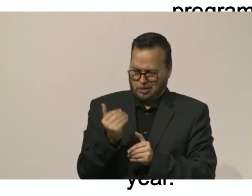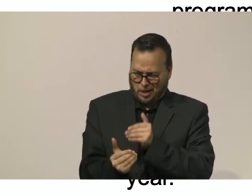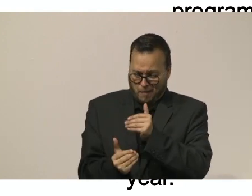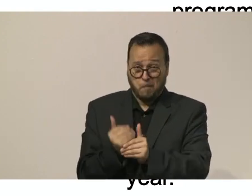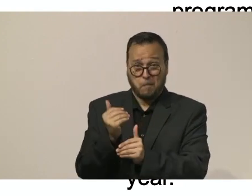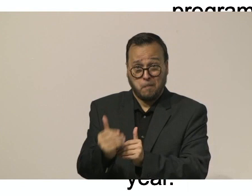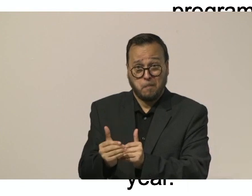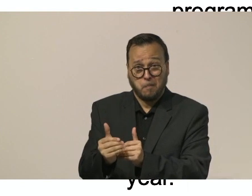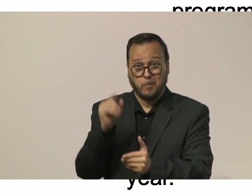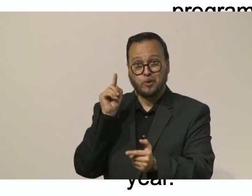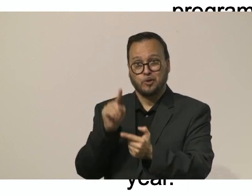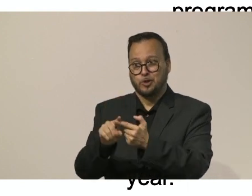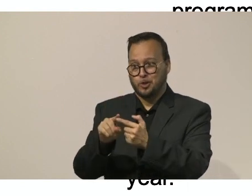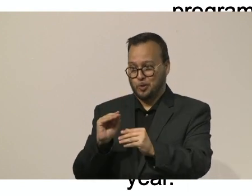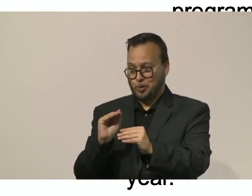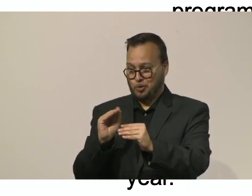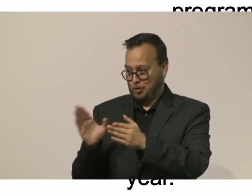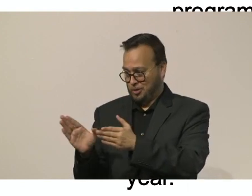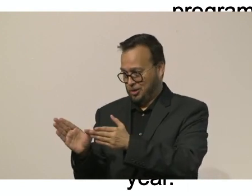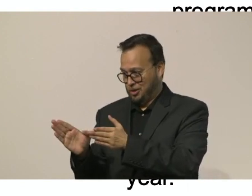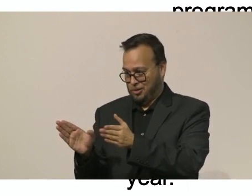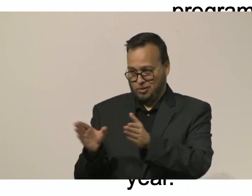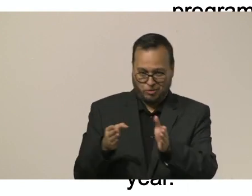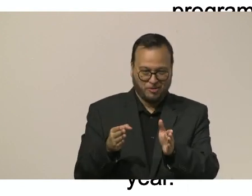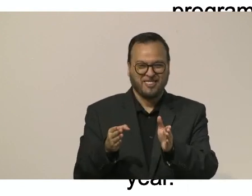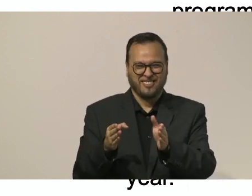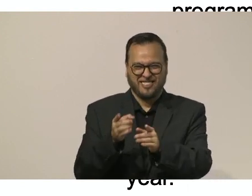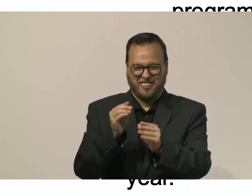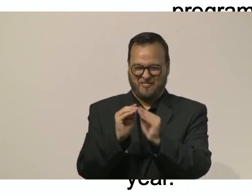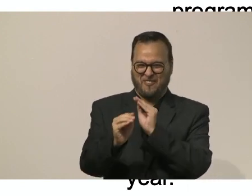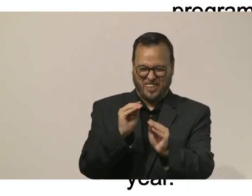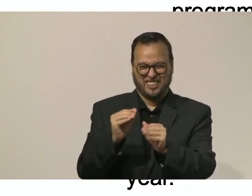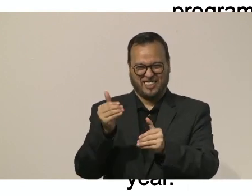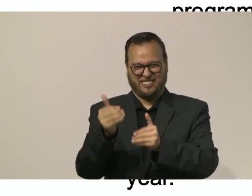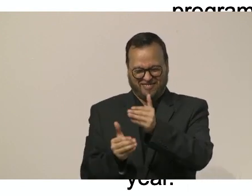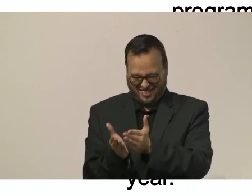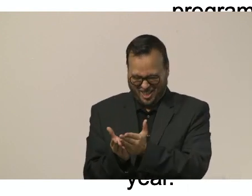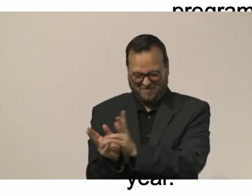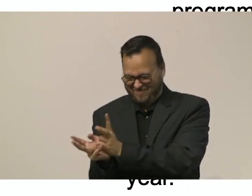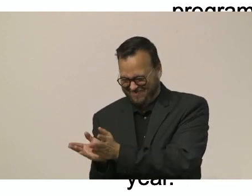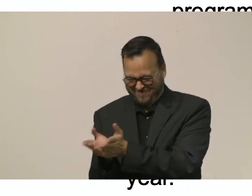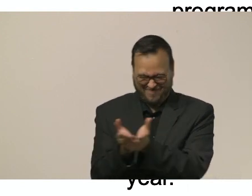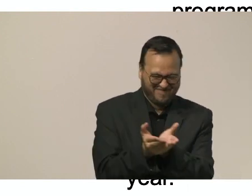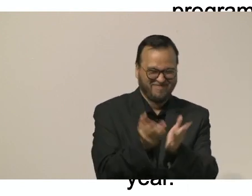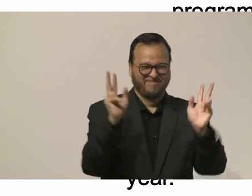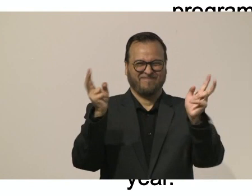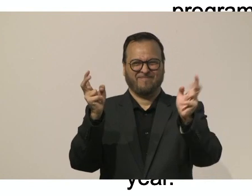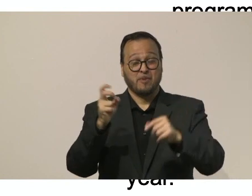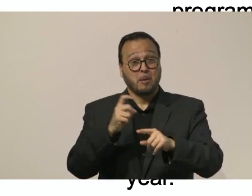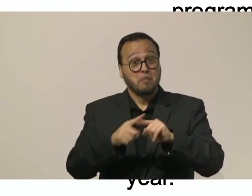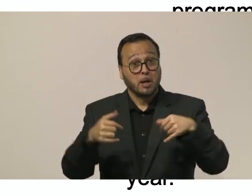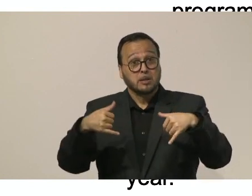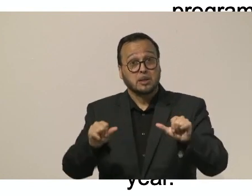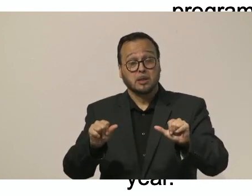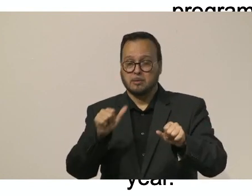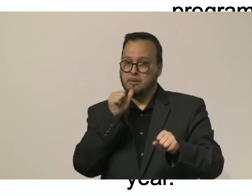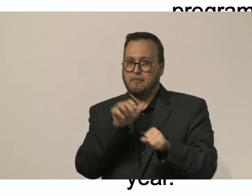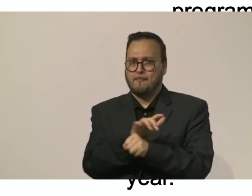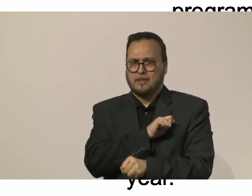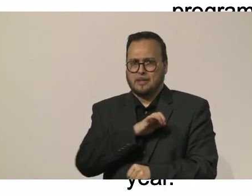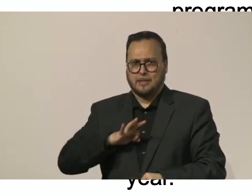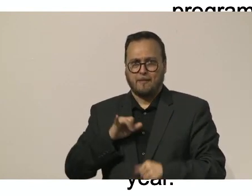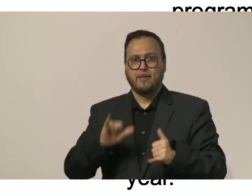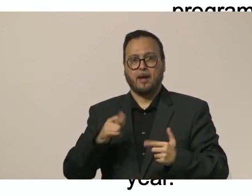or steps toward righting the ship, so to speak. However, staffing remains a concern for the entire